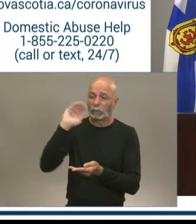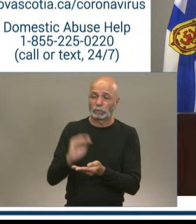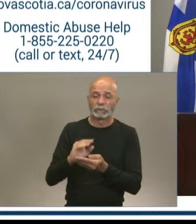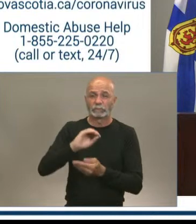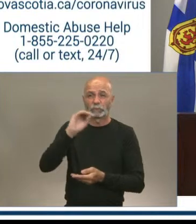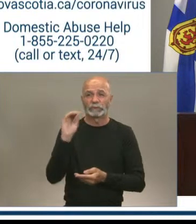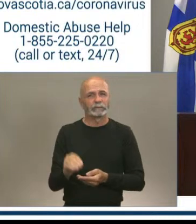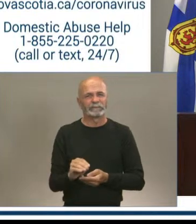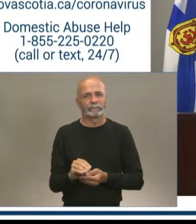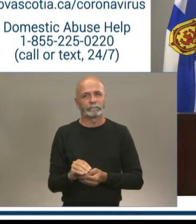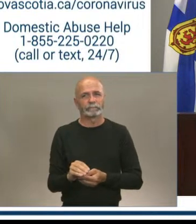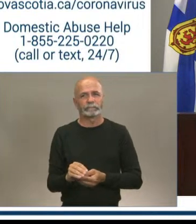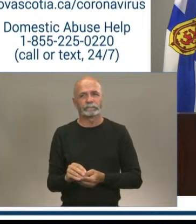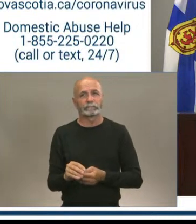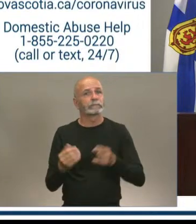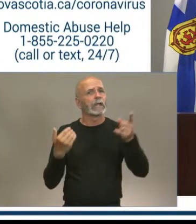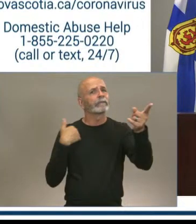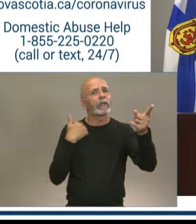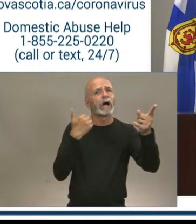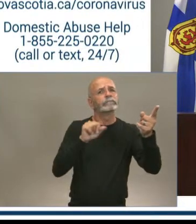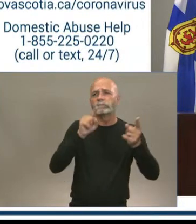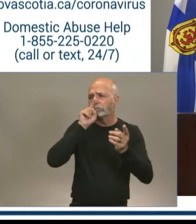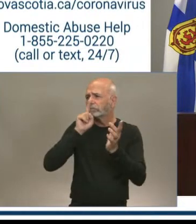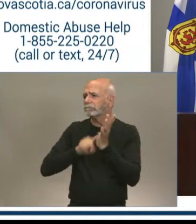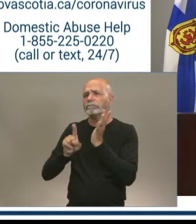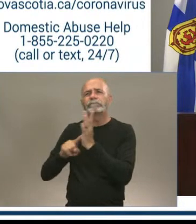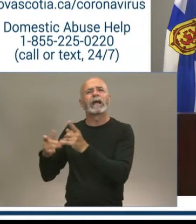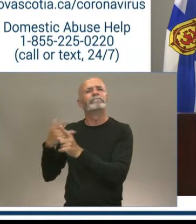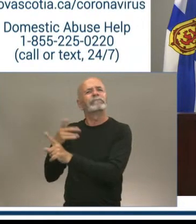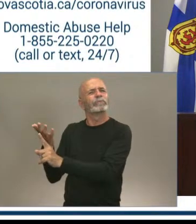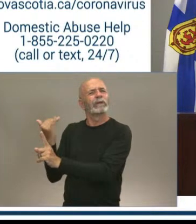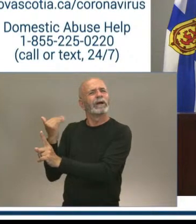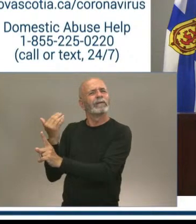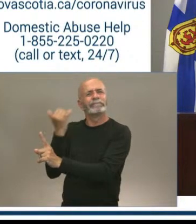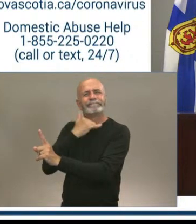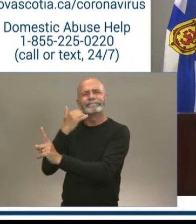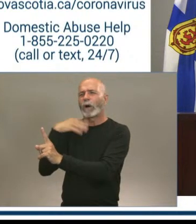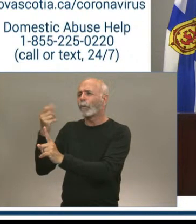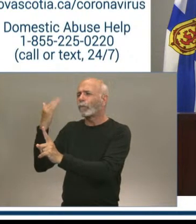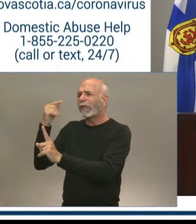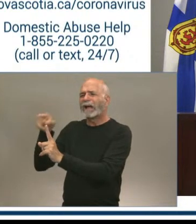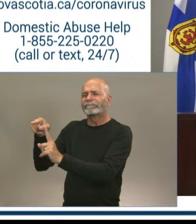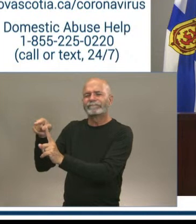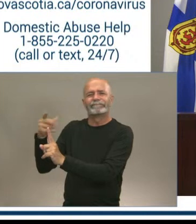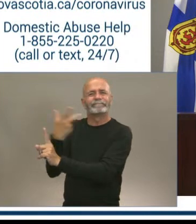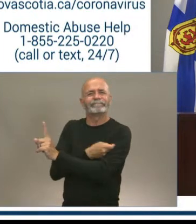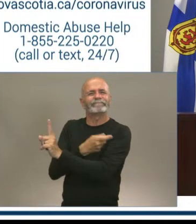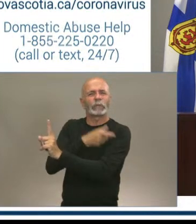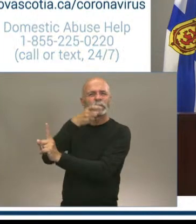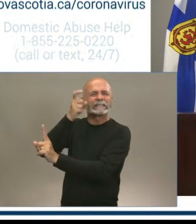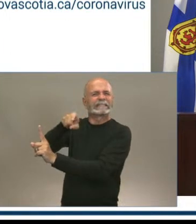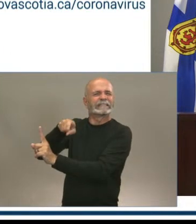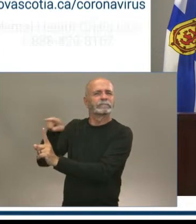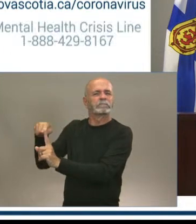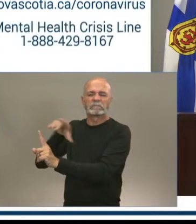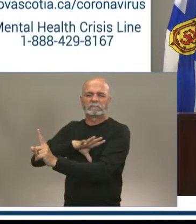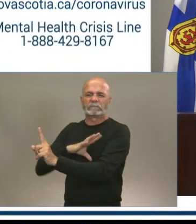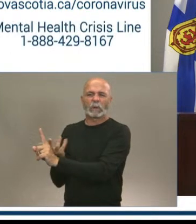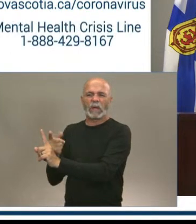determine why that age group has the lower vaccination rates? What do we actually know about their motivations and thought